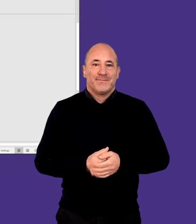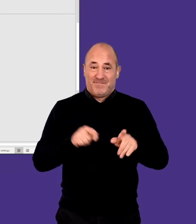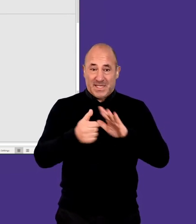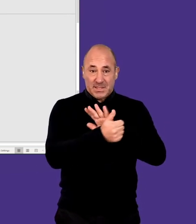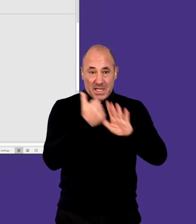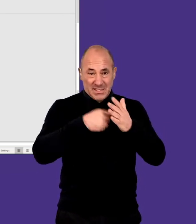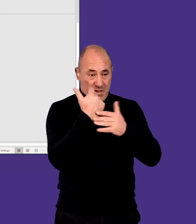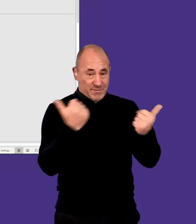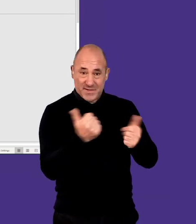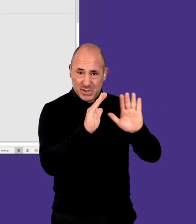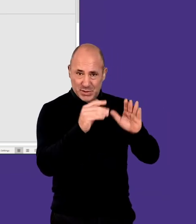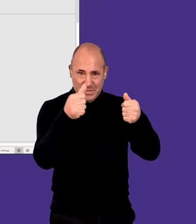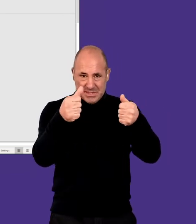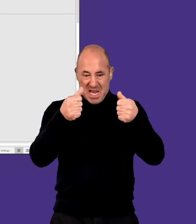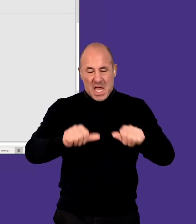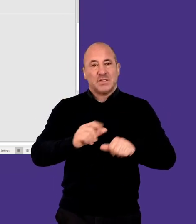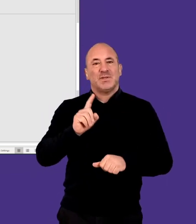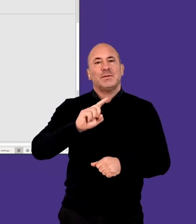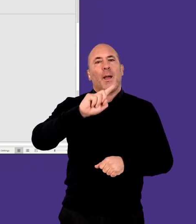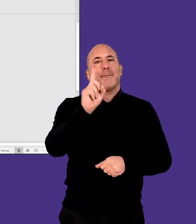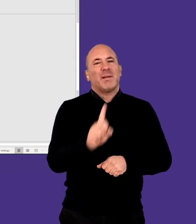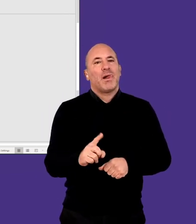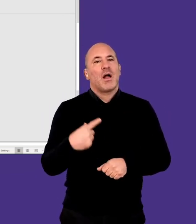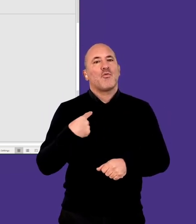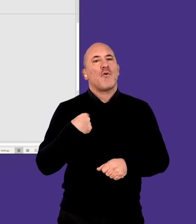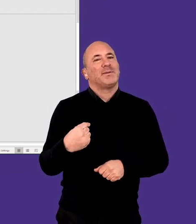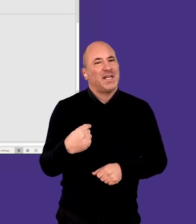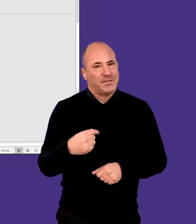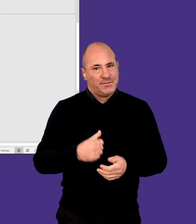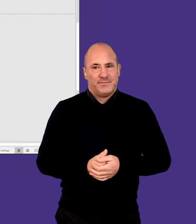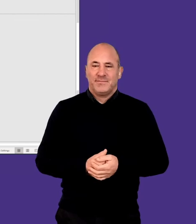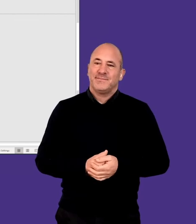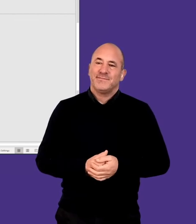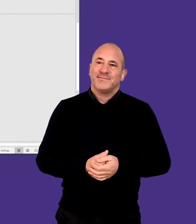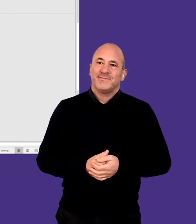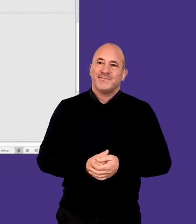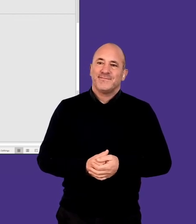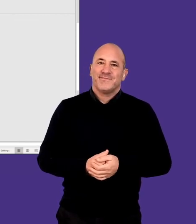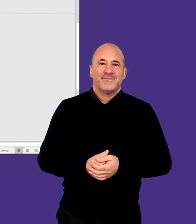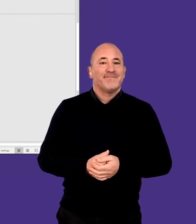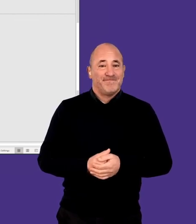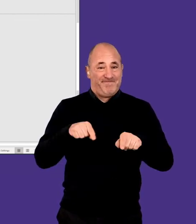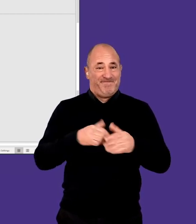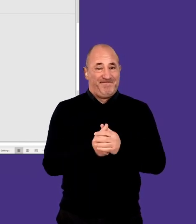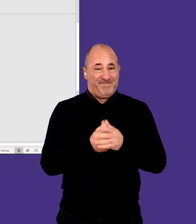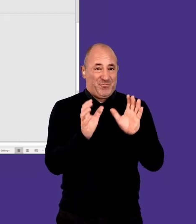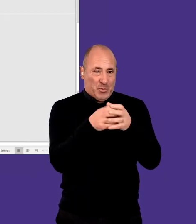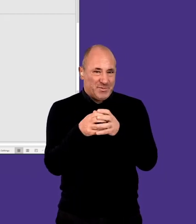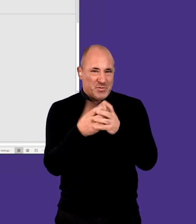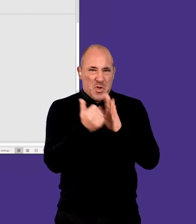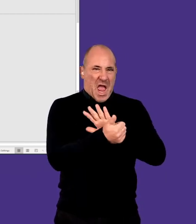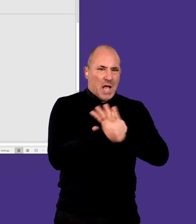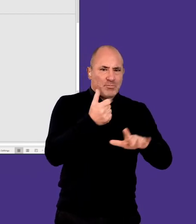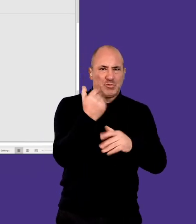So now we've looked at skills development, let's move on and we'll start putting actions into people and representation. So this group here